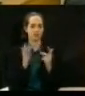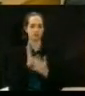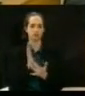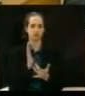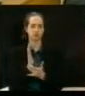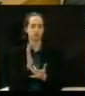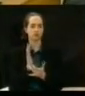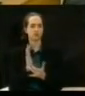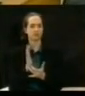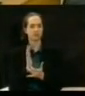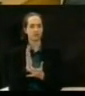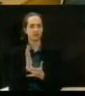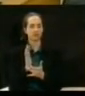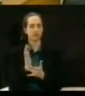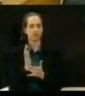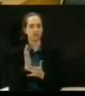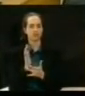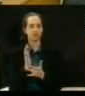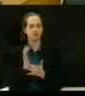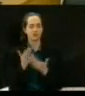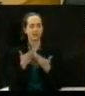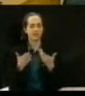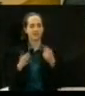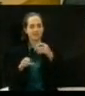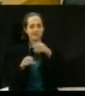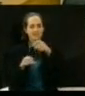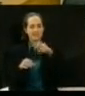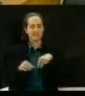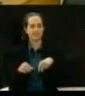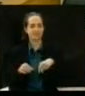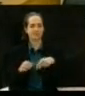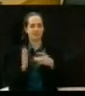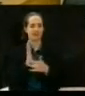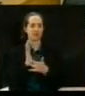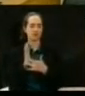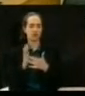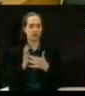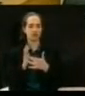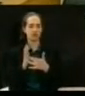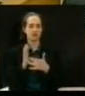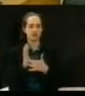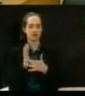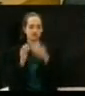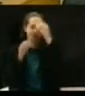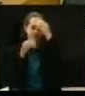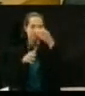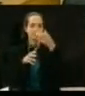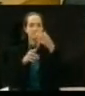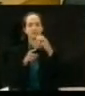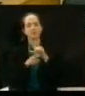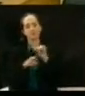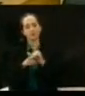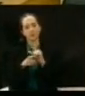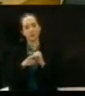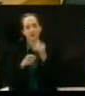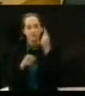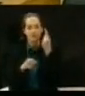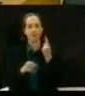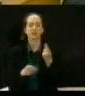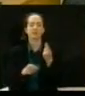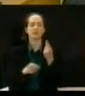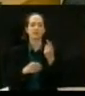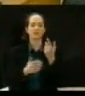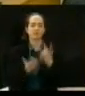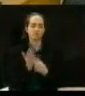there would be technical experts to discuss with citizens for that, and then for